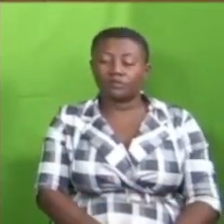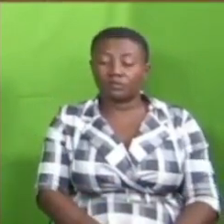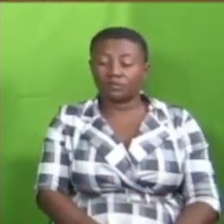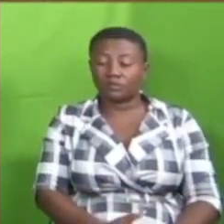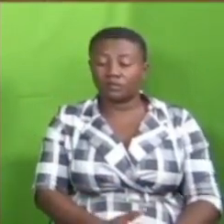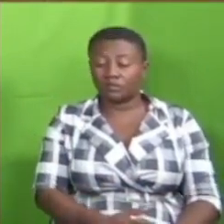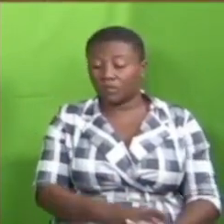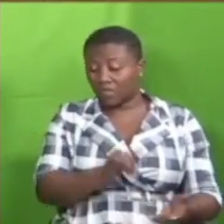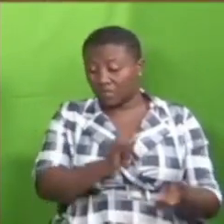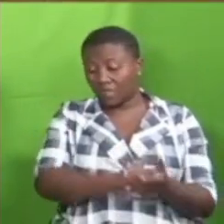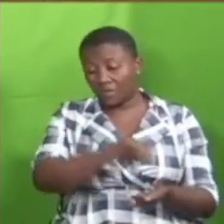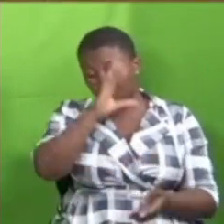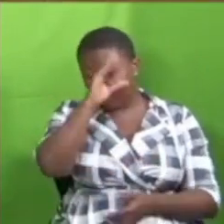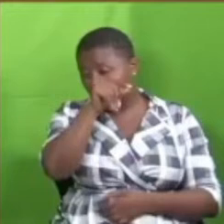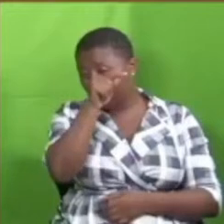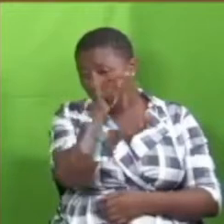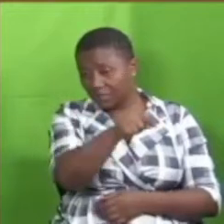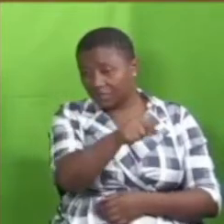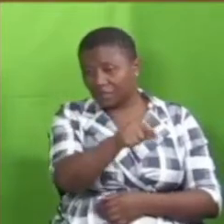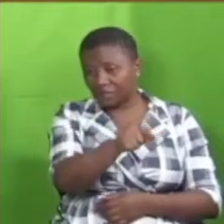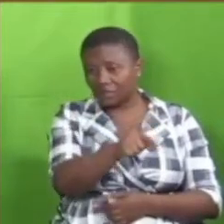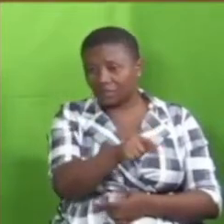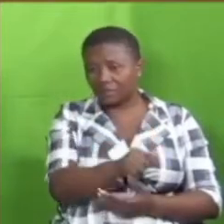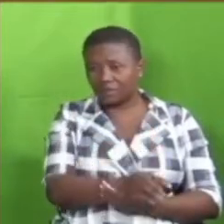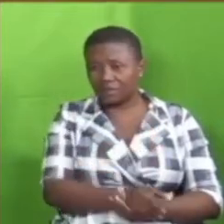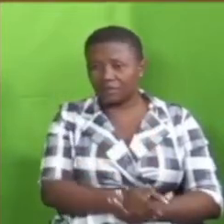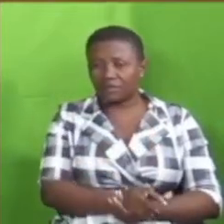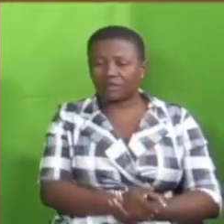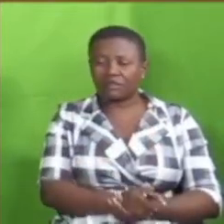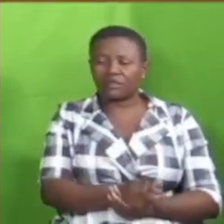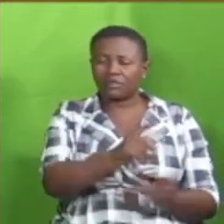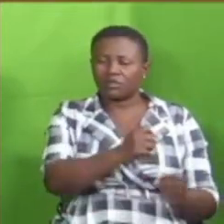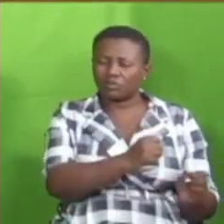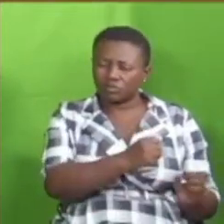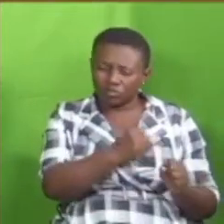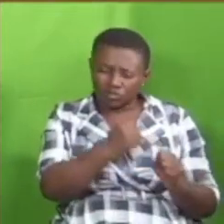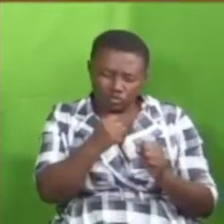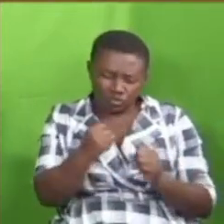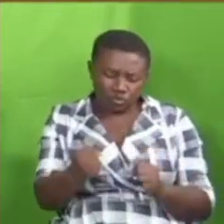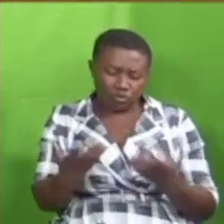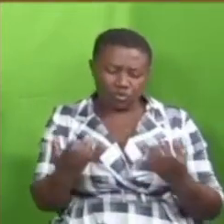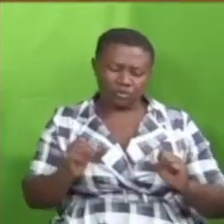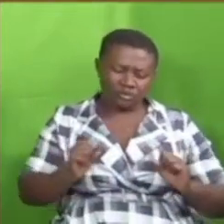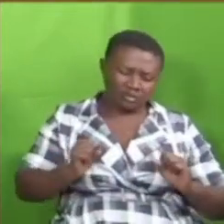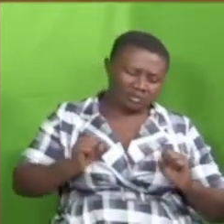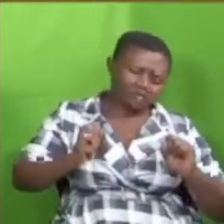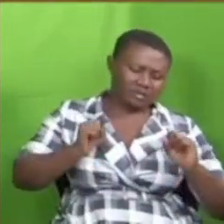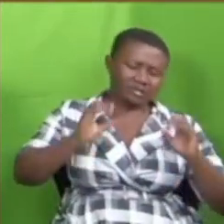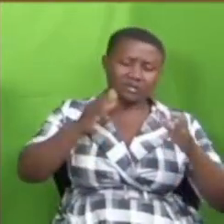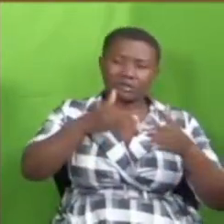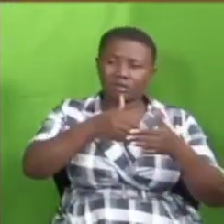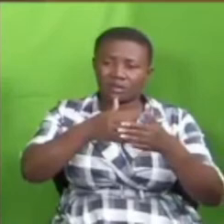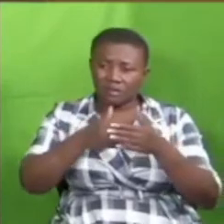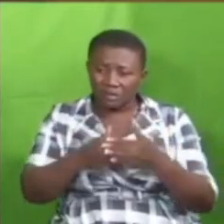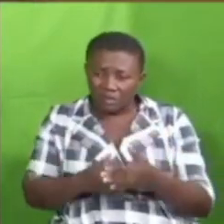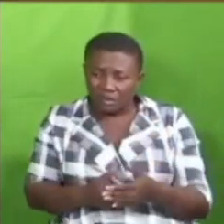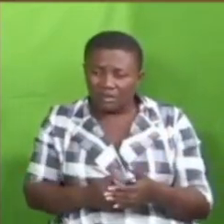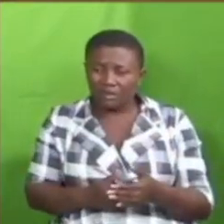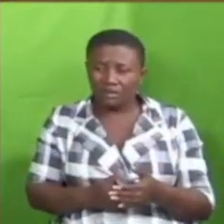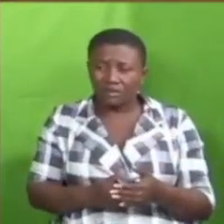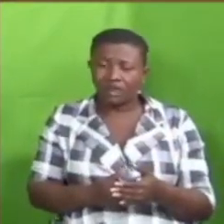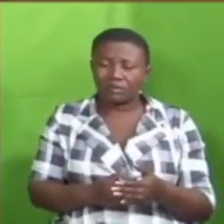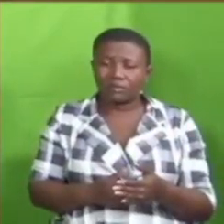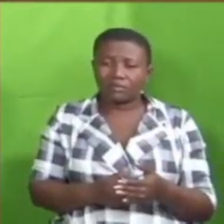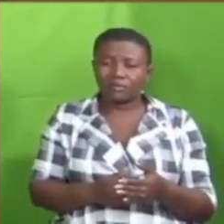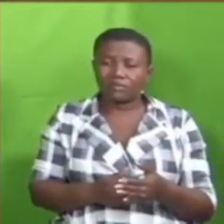Honorable Dr. Atta Basoah was a strong, dedicated, flamboyant, and eloquent